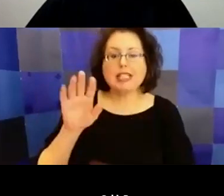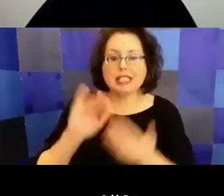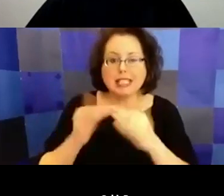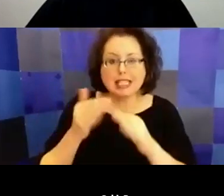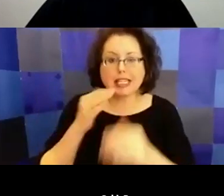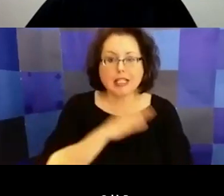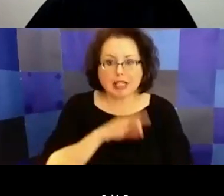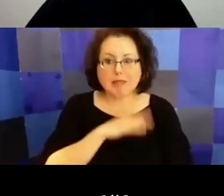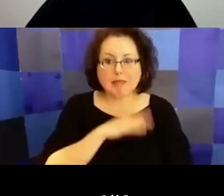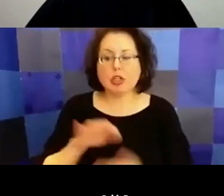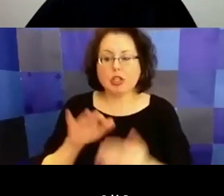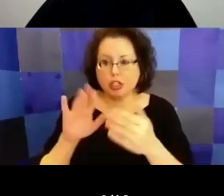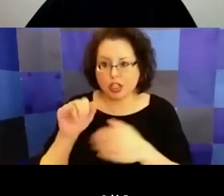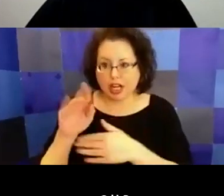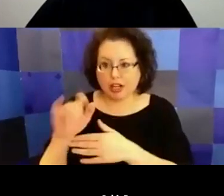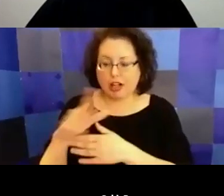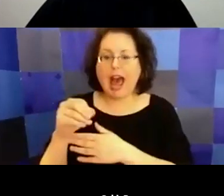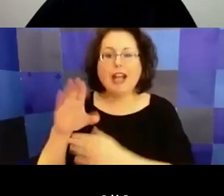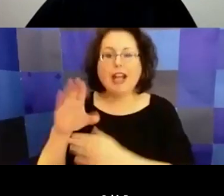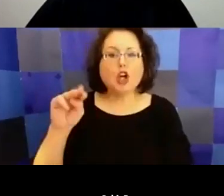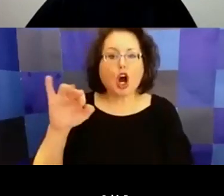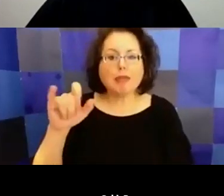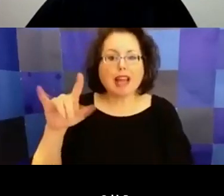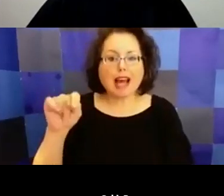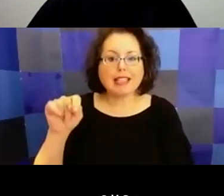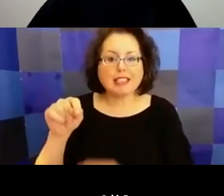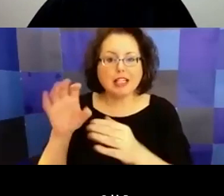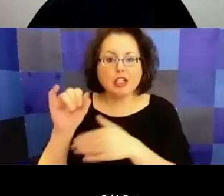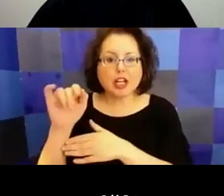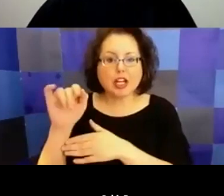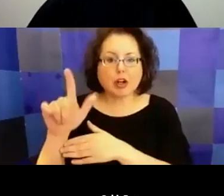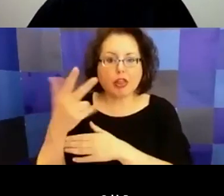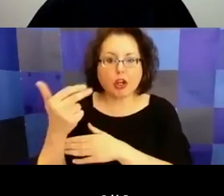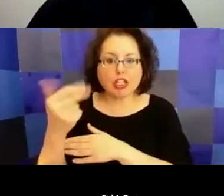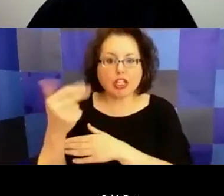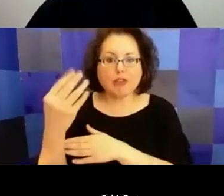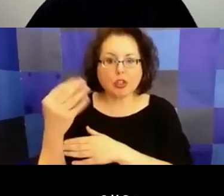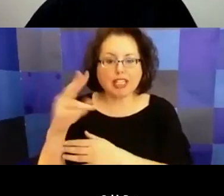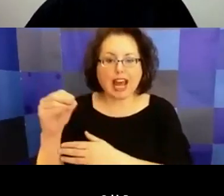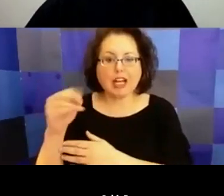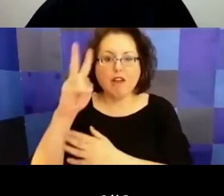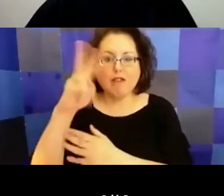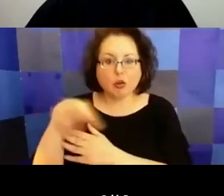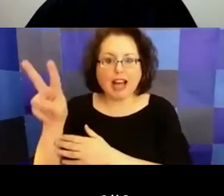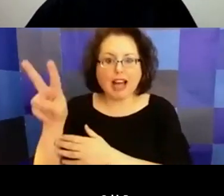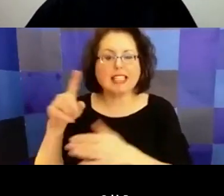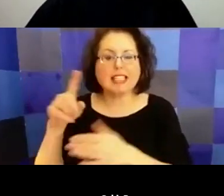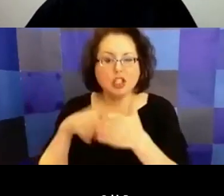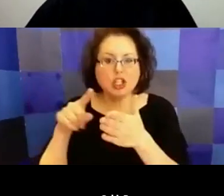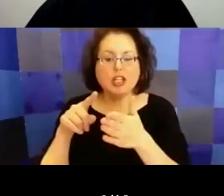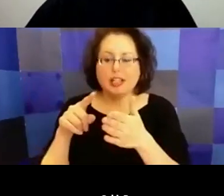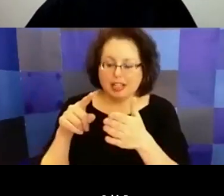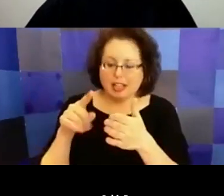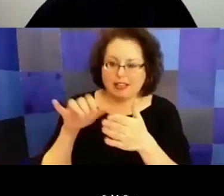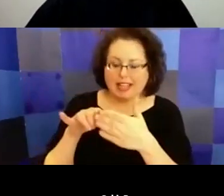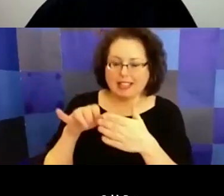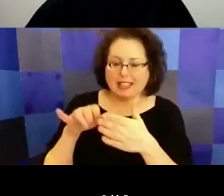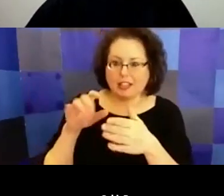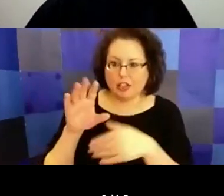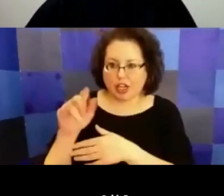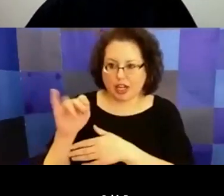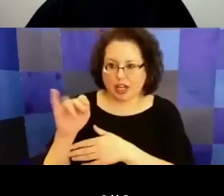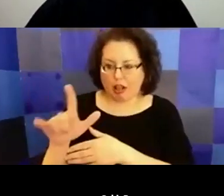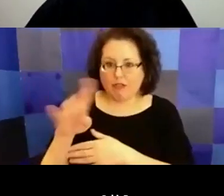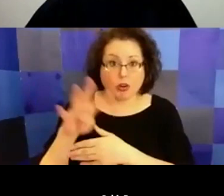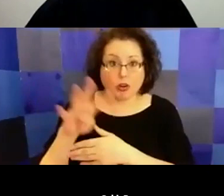on the on Comcast channels 13 and 14 and Verizon channels 44 and 45. Do we have anything from